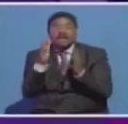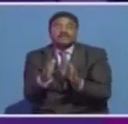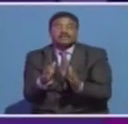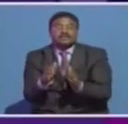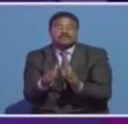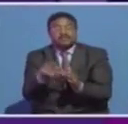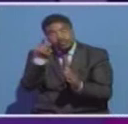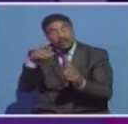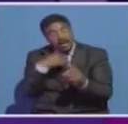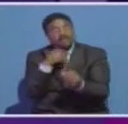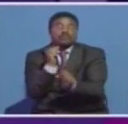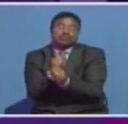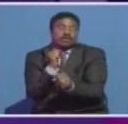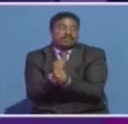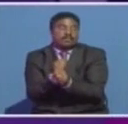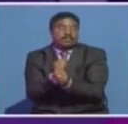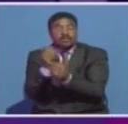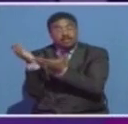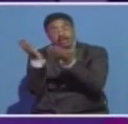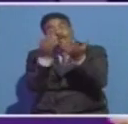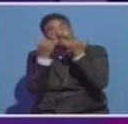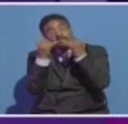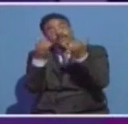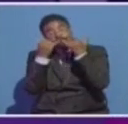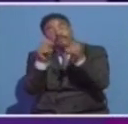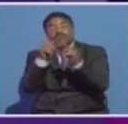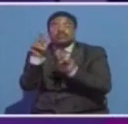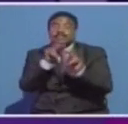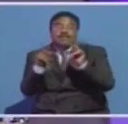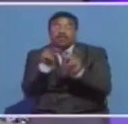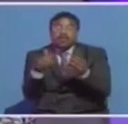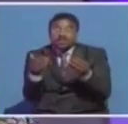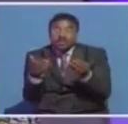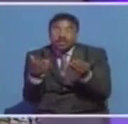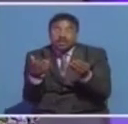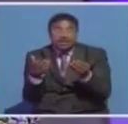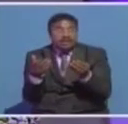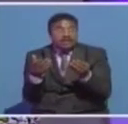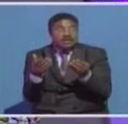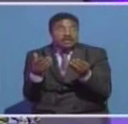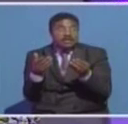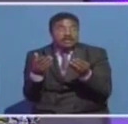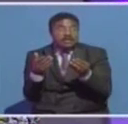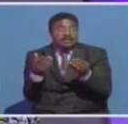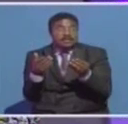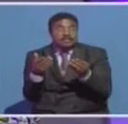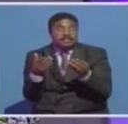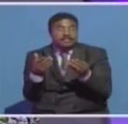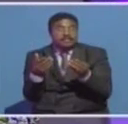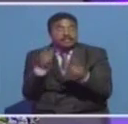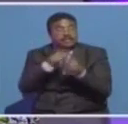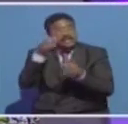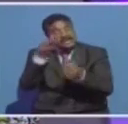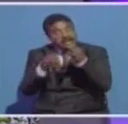to bring information to the public or whatever it is that you do. But if you embark